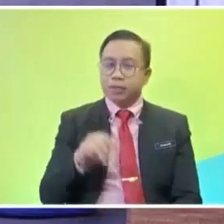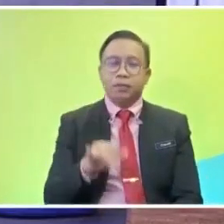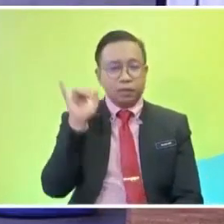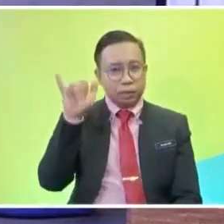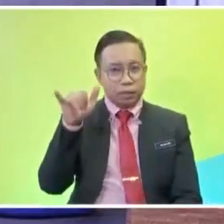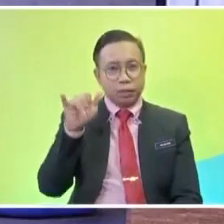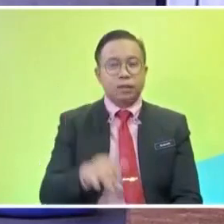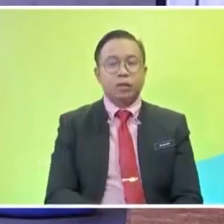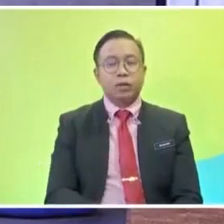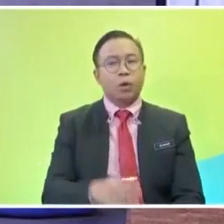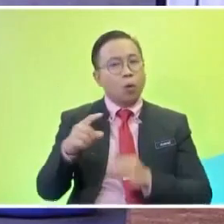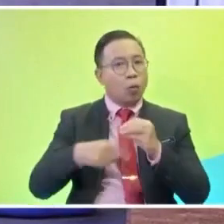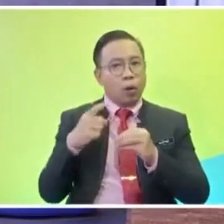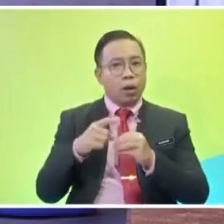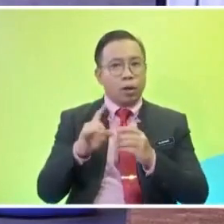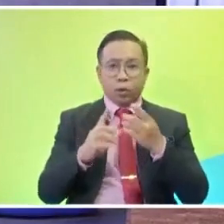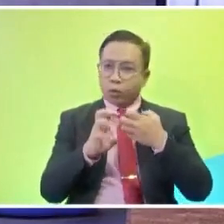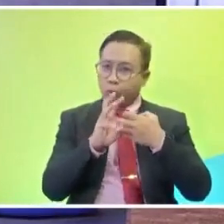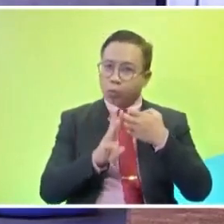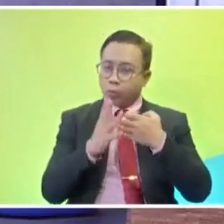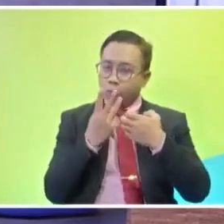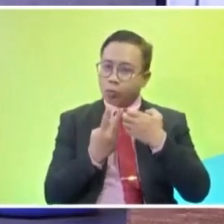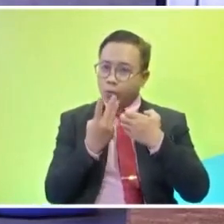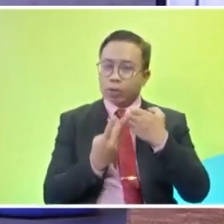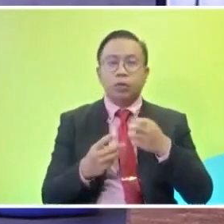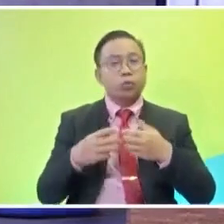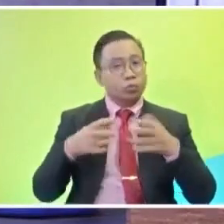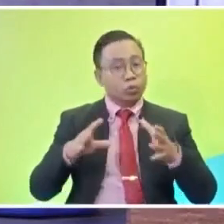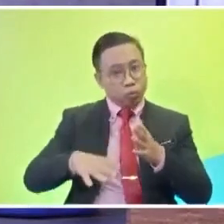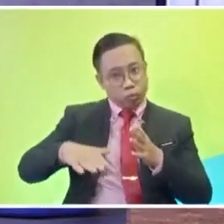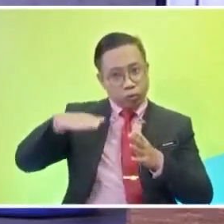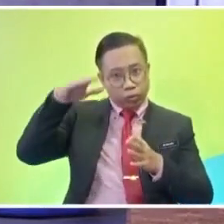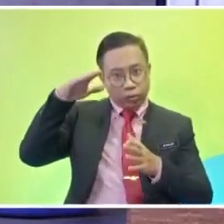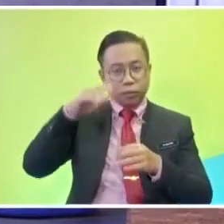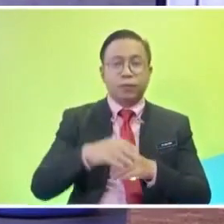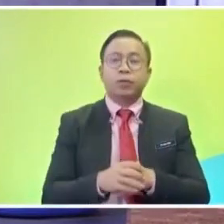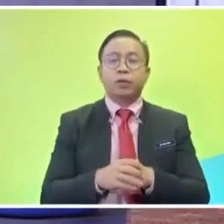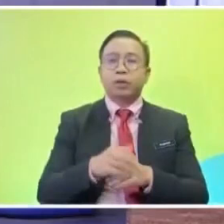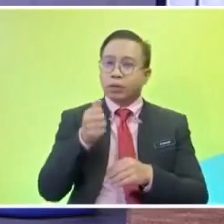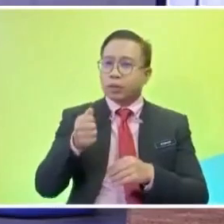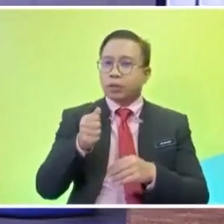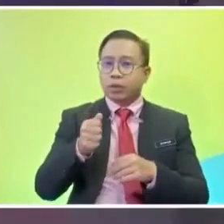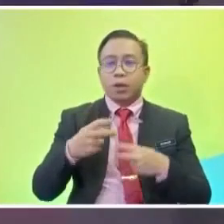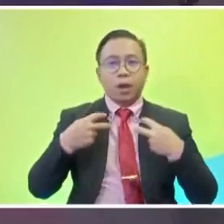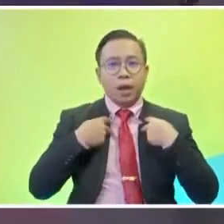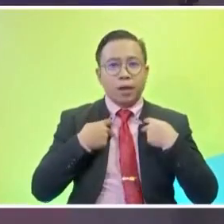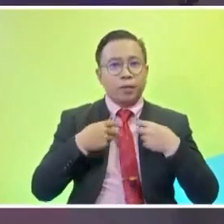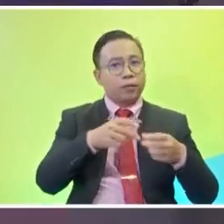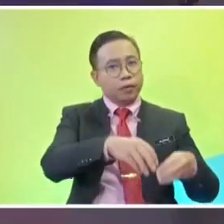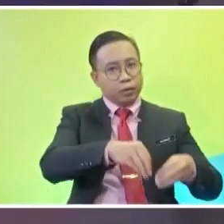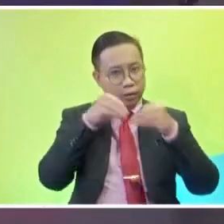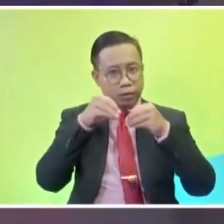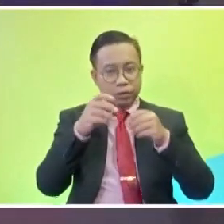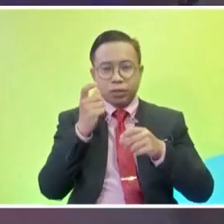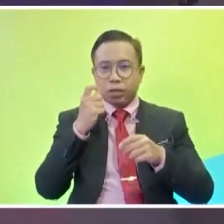step. So yeah, so when the wheat has fully grown, the next step is you have to harvest the